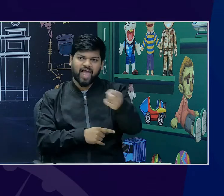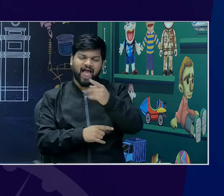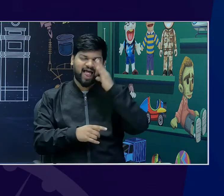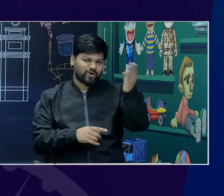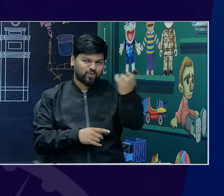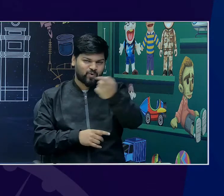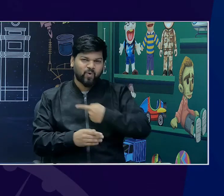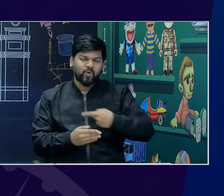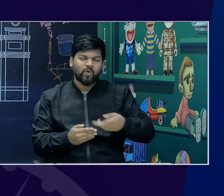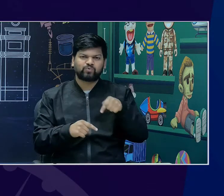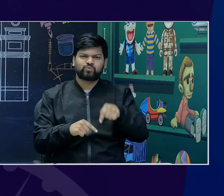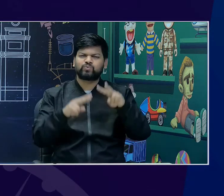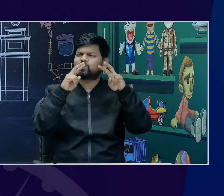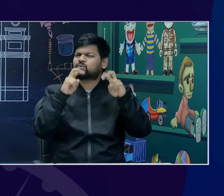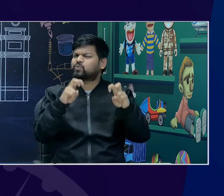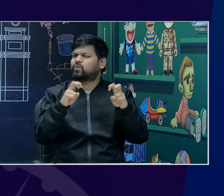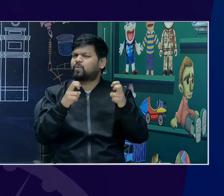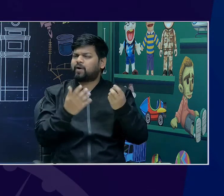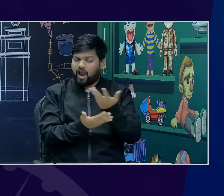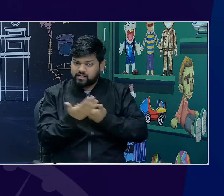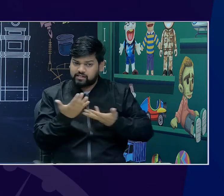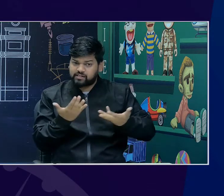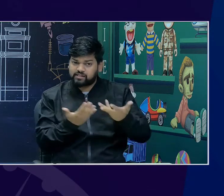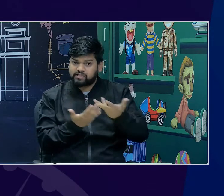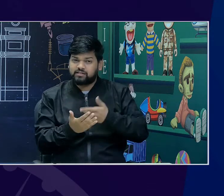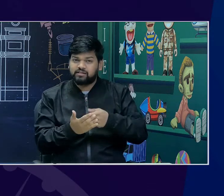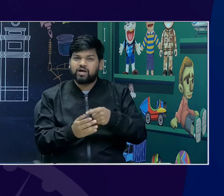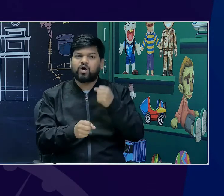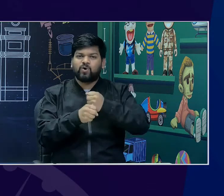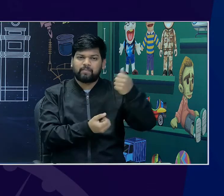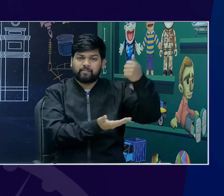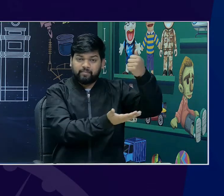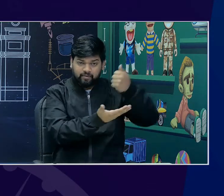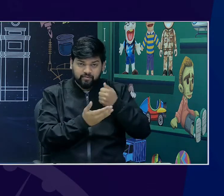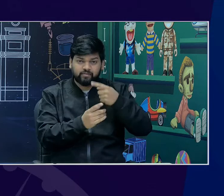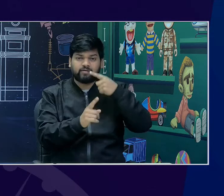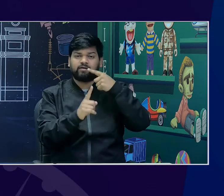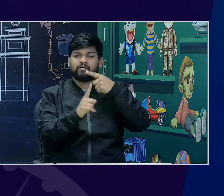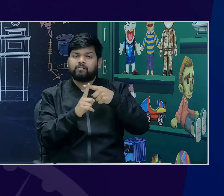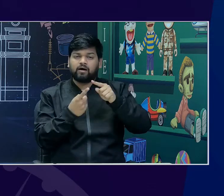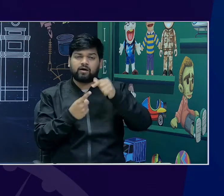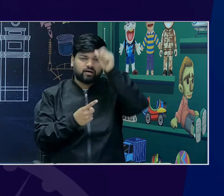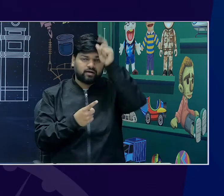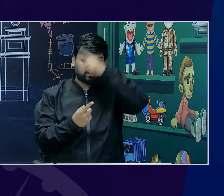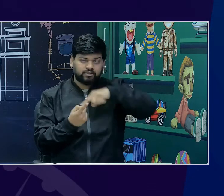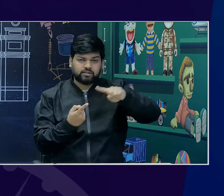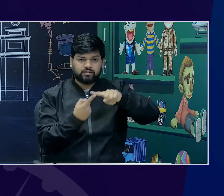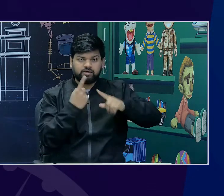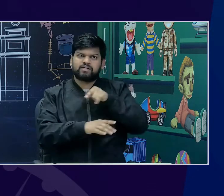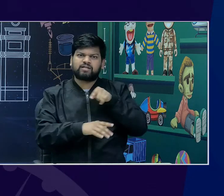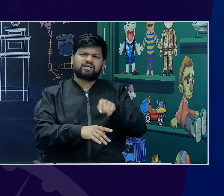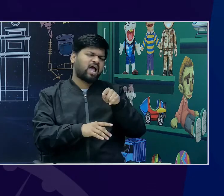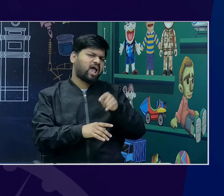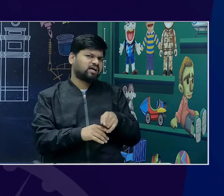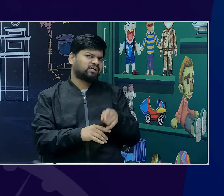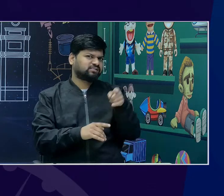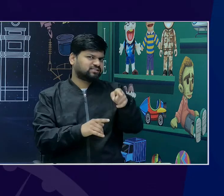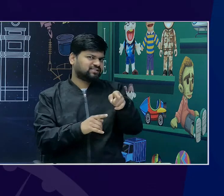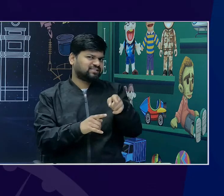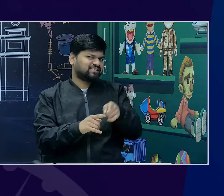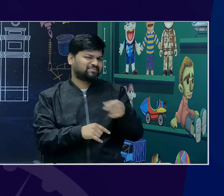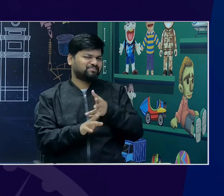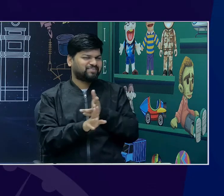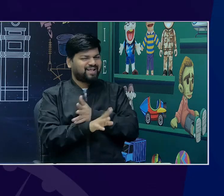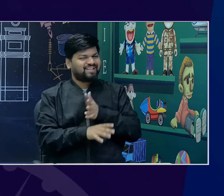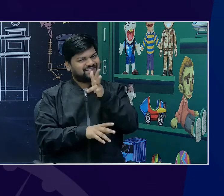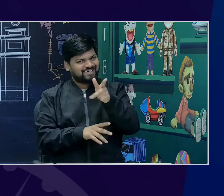will be discussing today is government budget and economy. Since it's a very theoretical topic, we'll go by a storytelling and